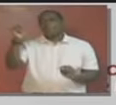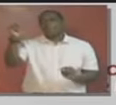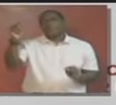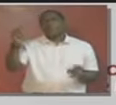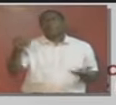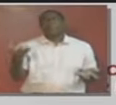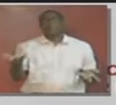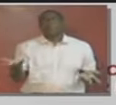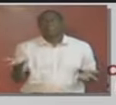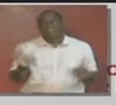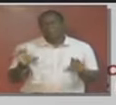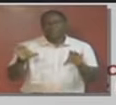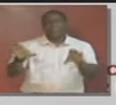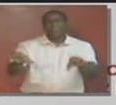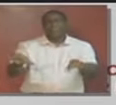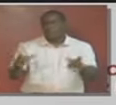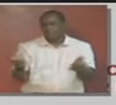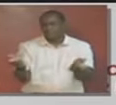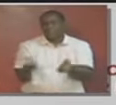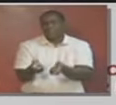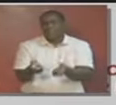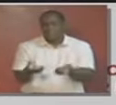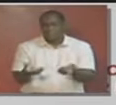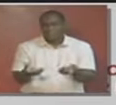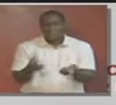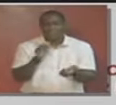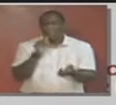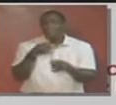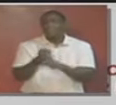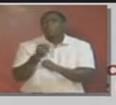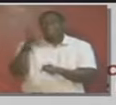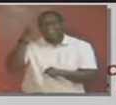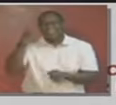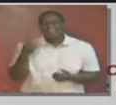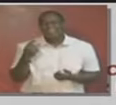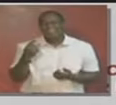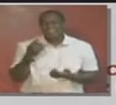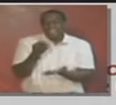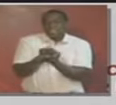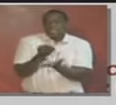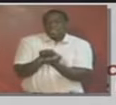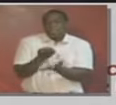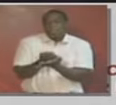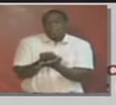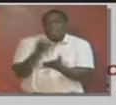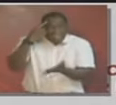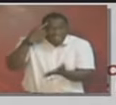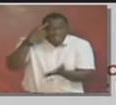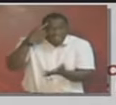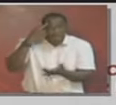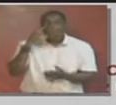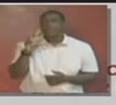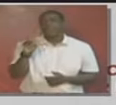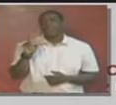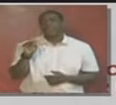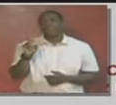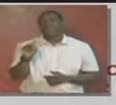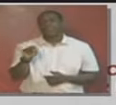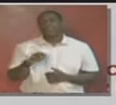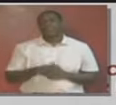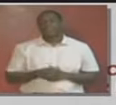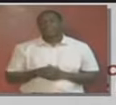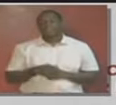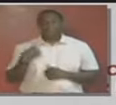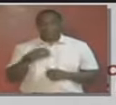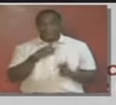in the Caribbean would not really make it an economically viable proposition to say we'd want to start